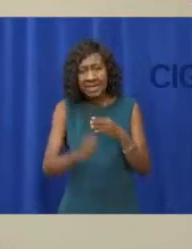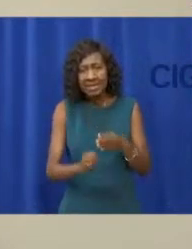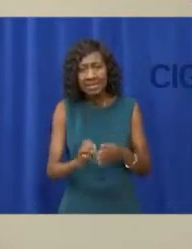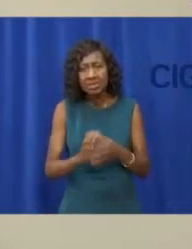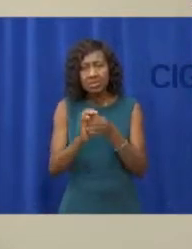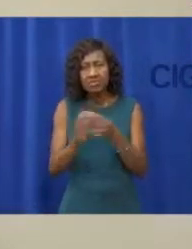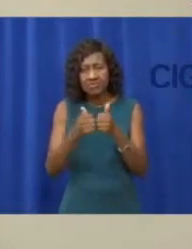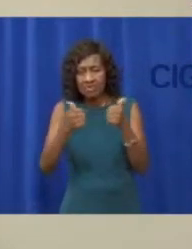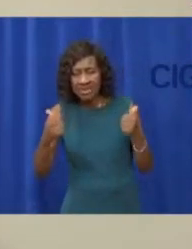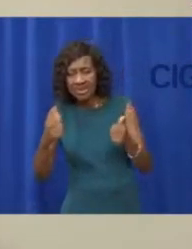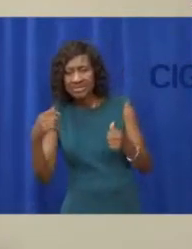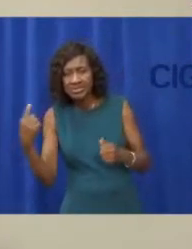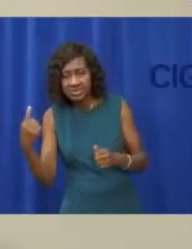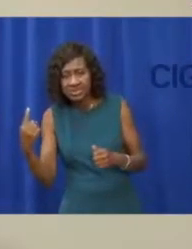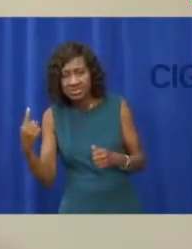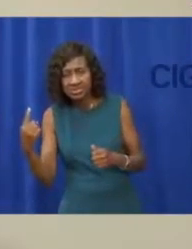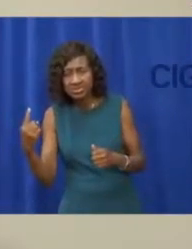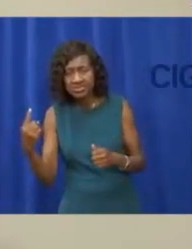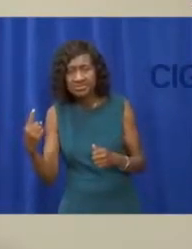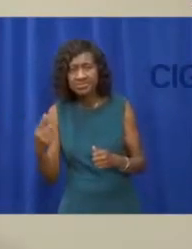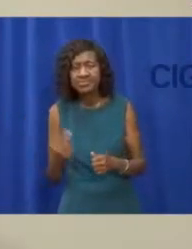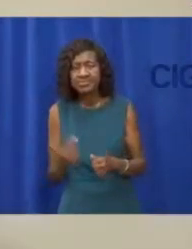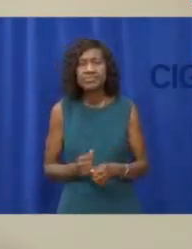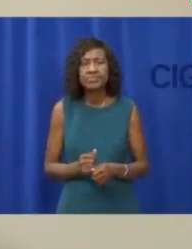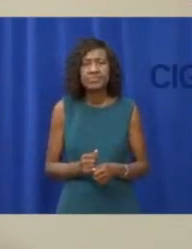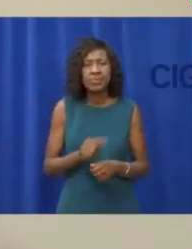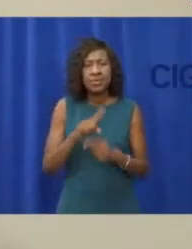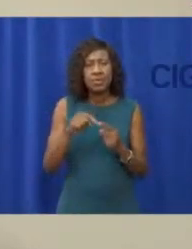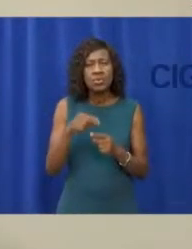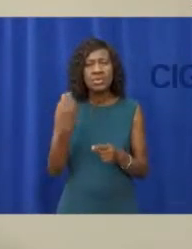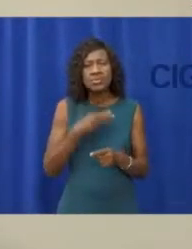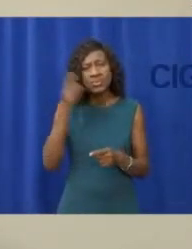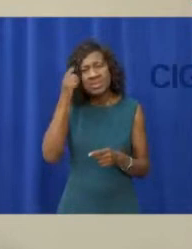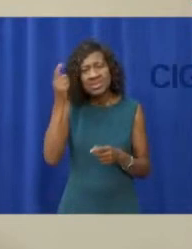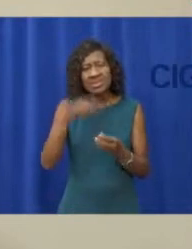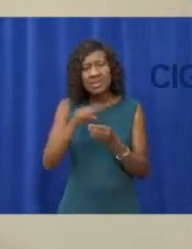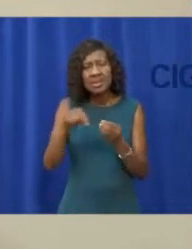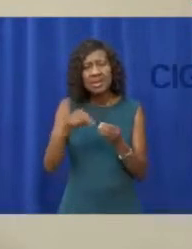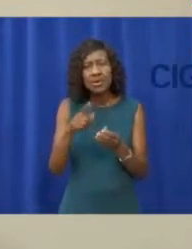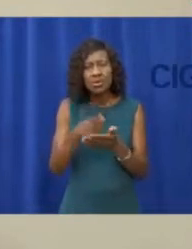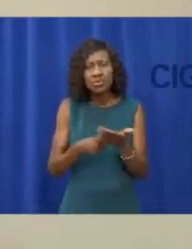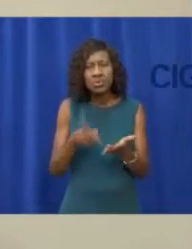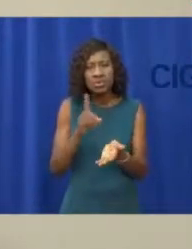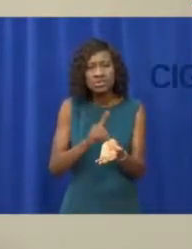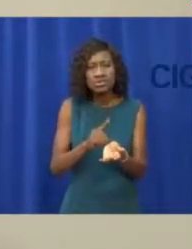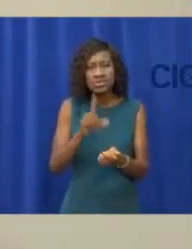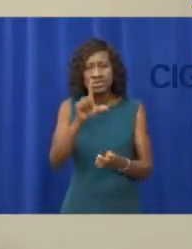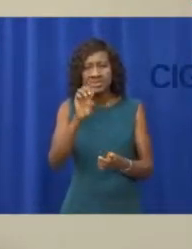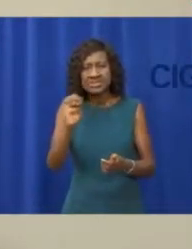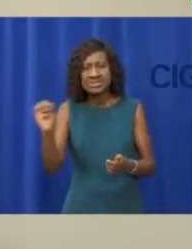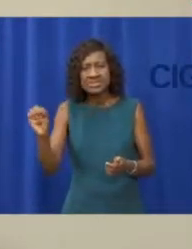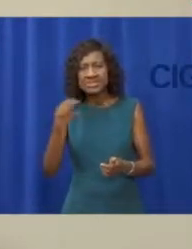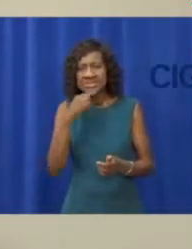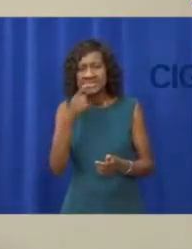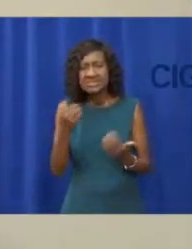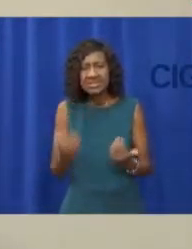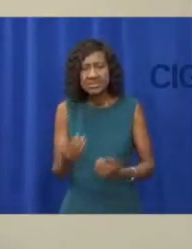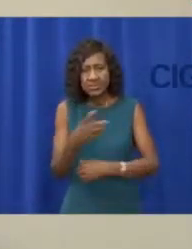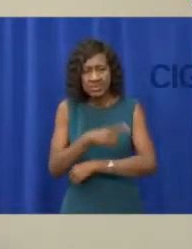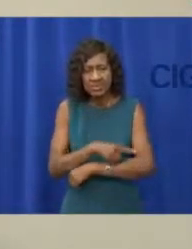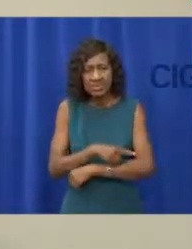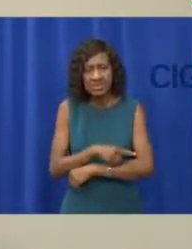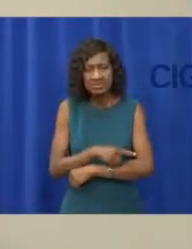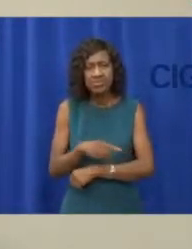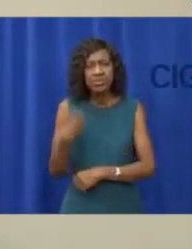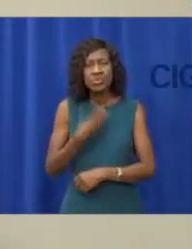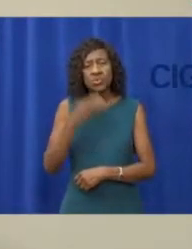Given what Dr. Lee has said today, that we are now absolutely certain that there is community